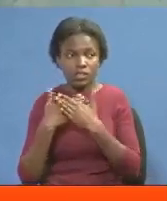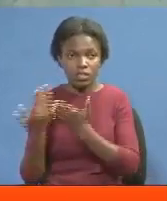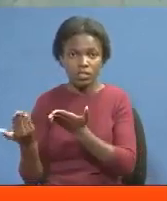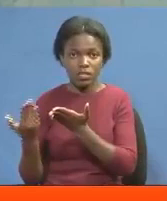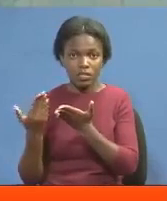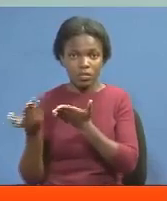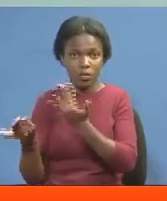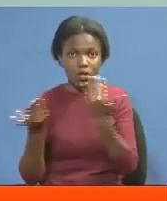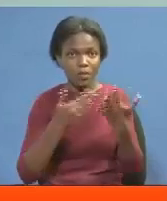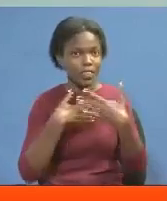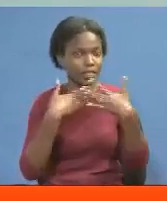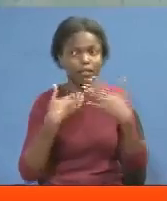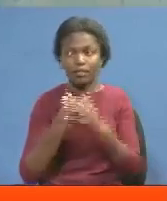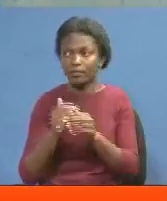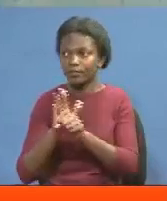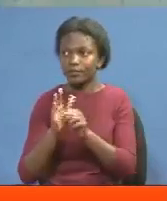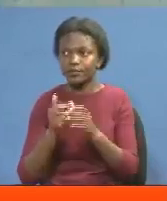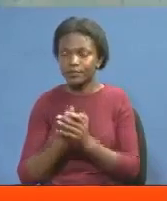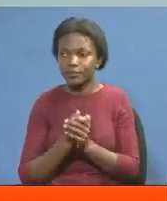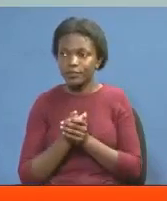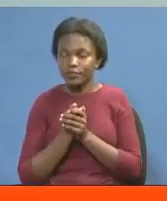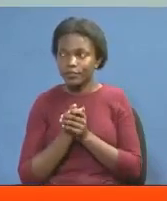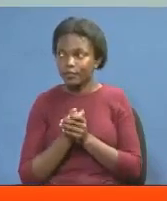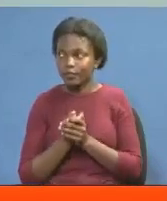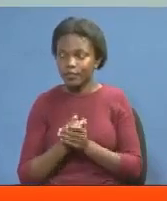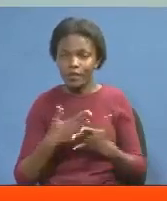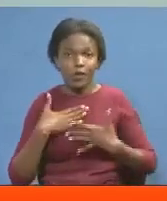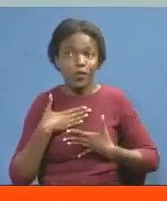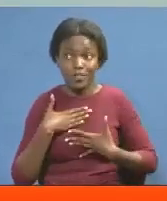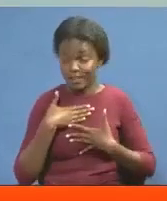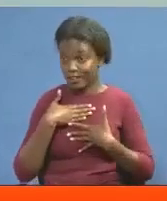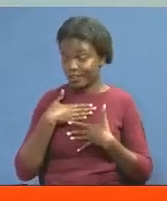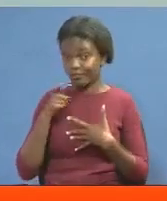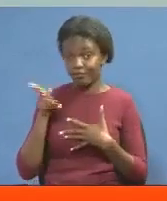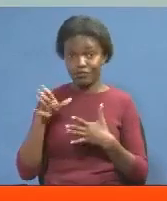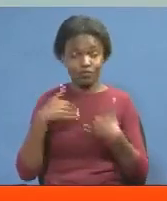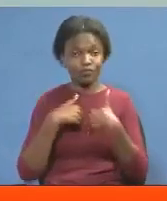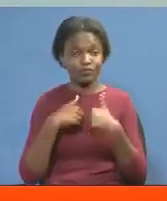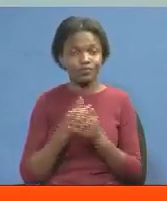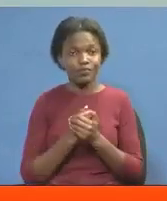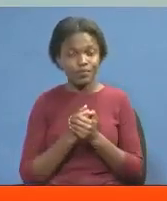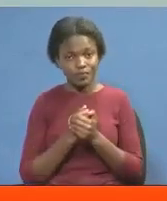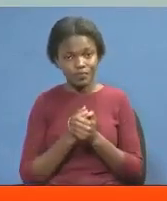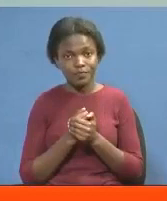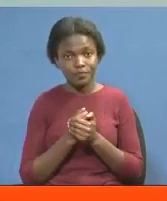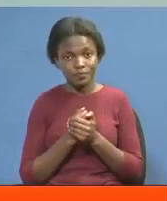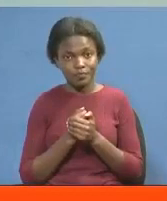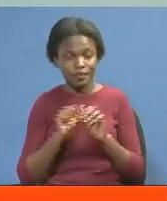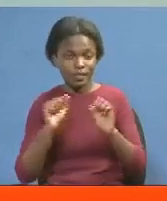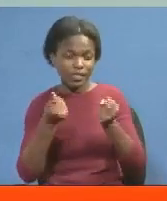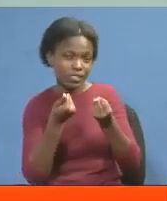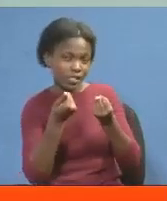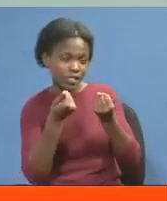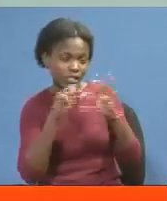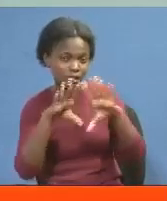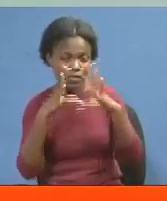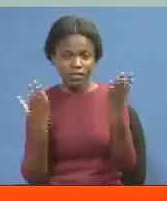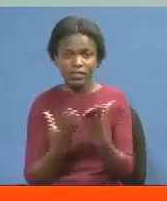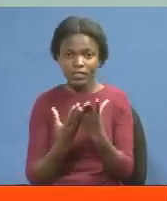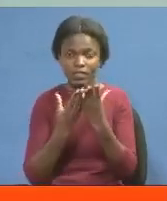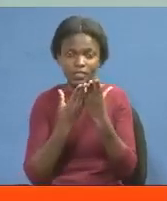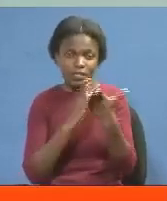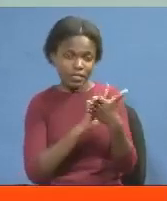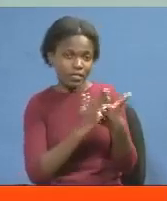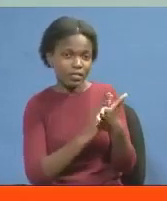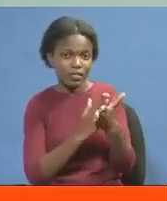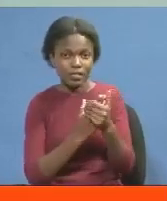and it's greetings good to all your viewers. it's an honor to have you here, yes, with a massive experience in the security world, maybe to shed a little more